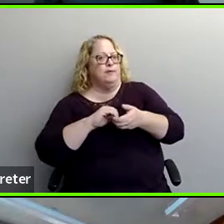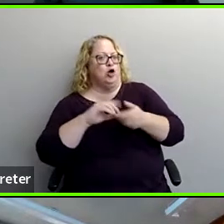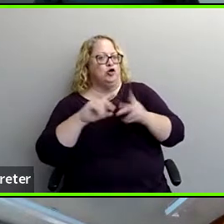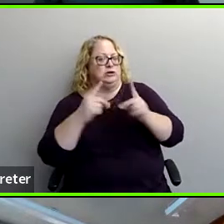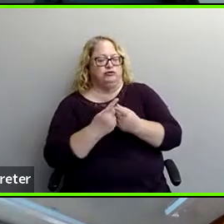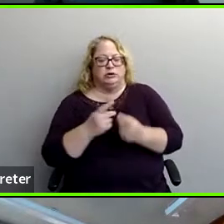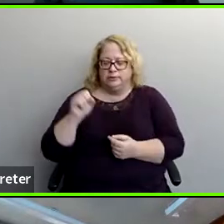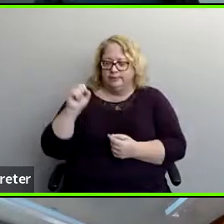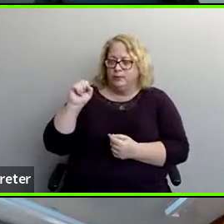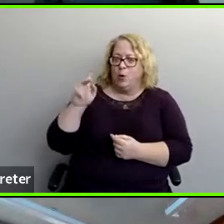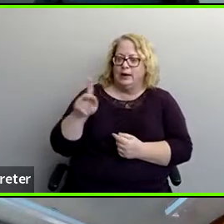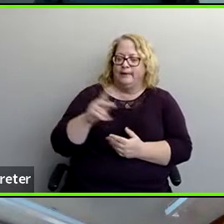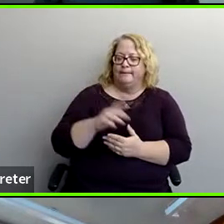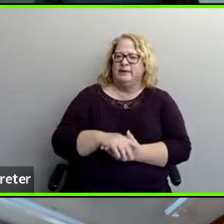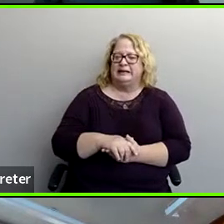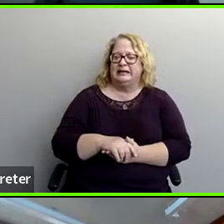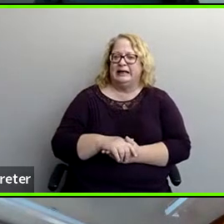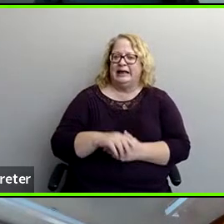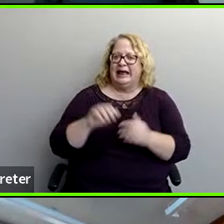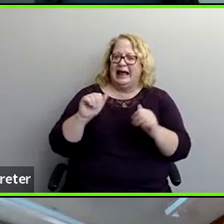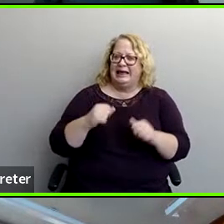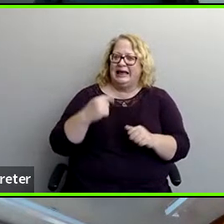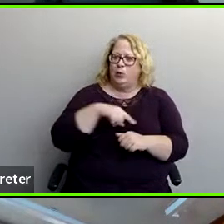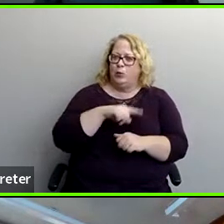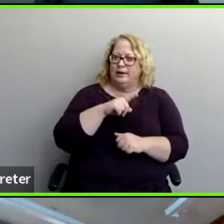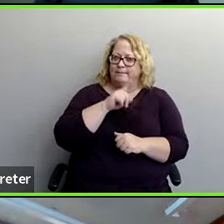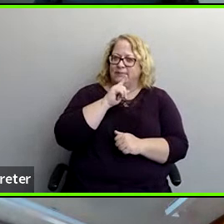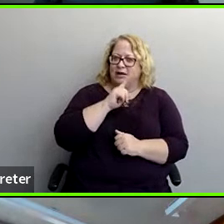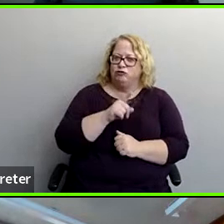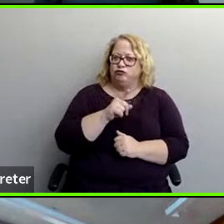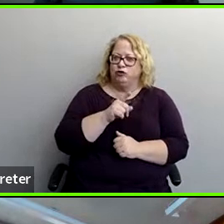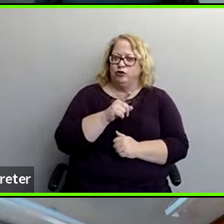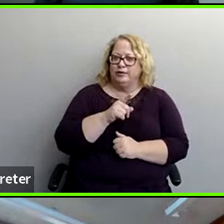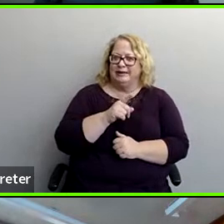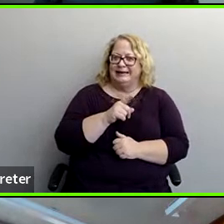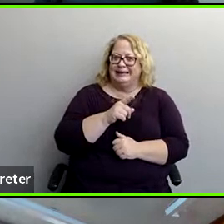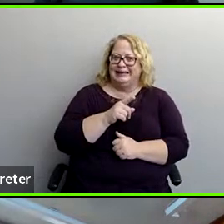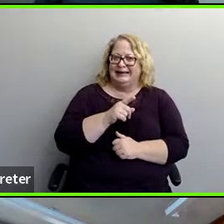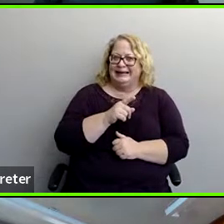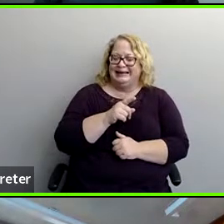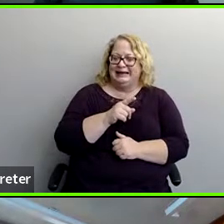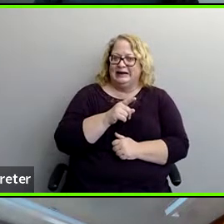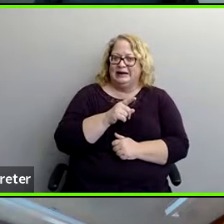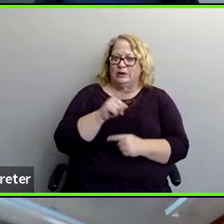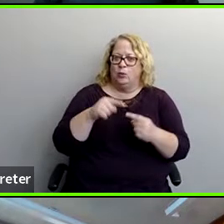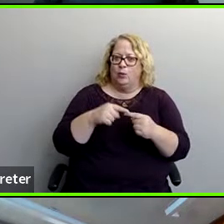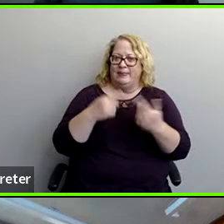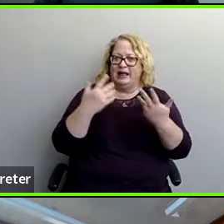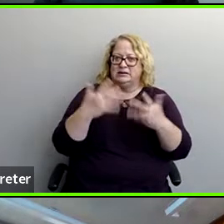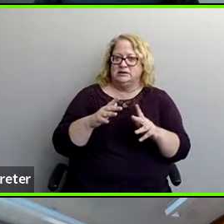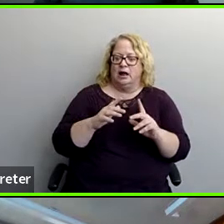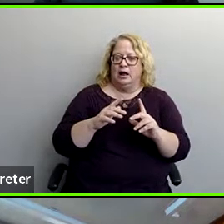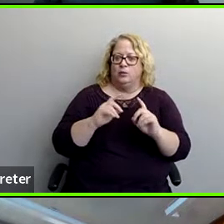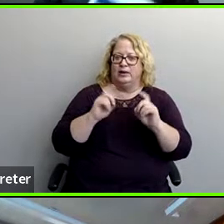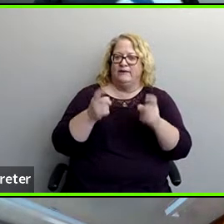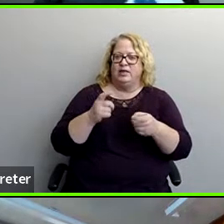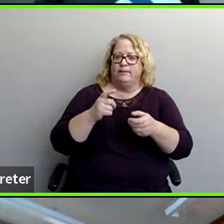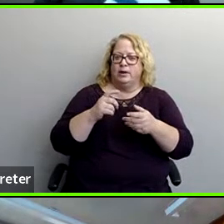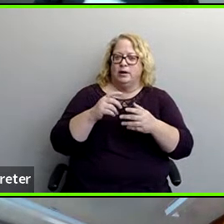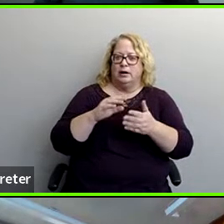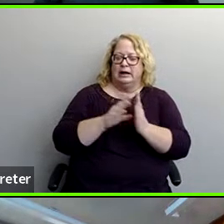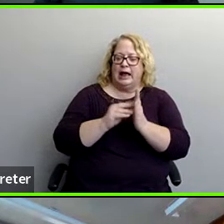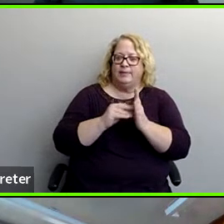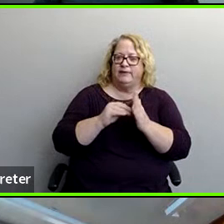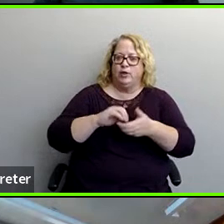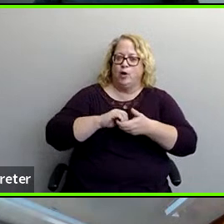yes. Is there a way that we can make sure that each year that's done, they get a copy of the partnership plan and a